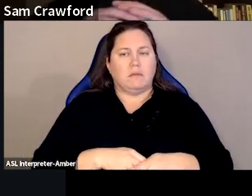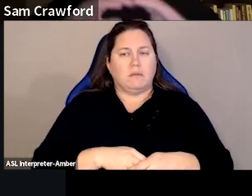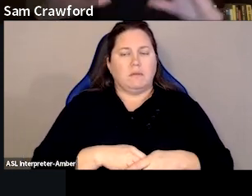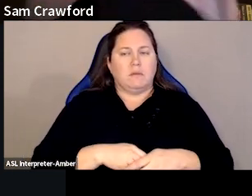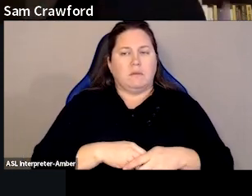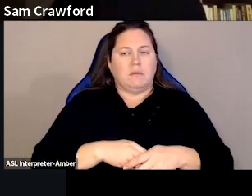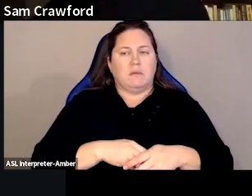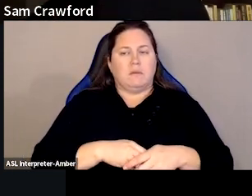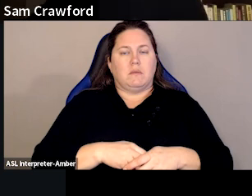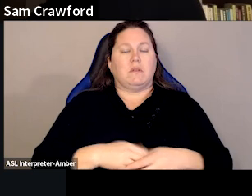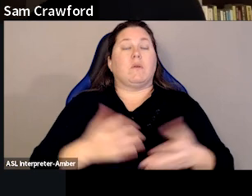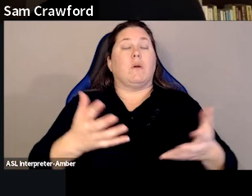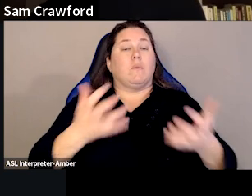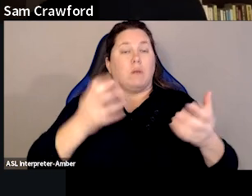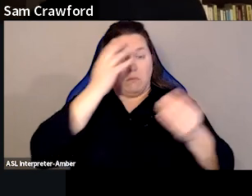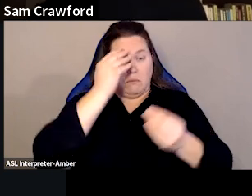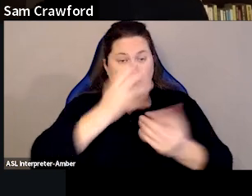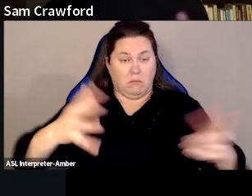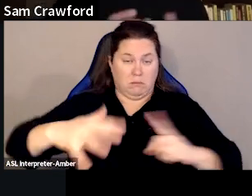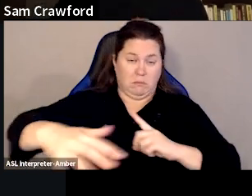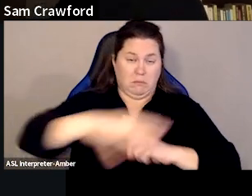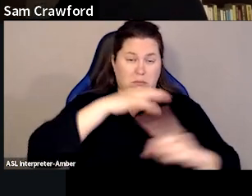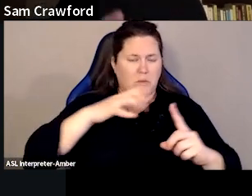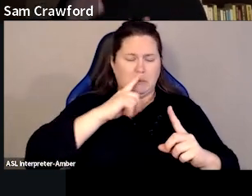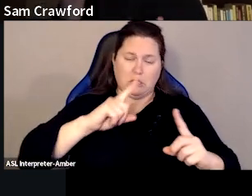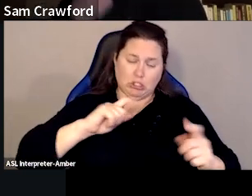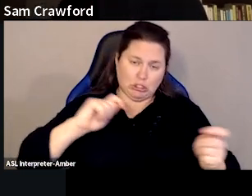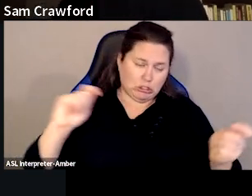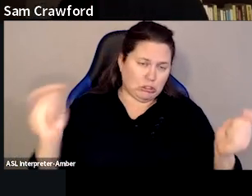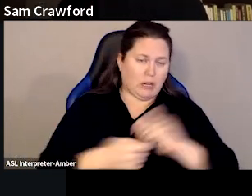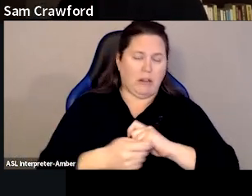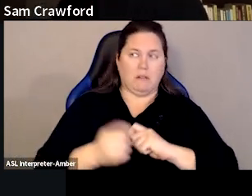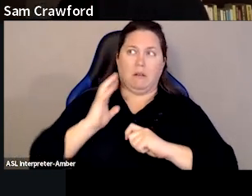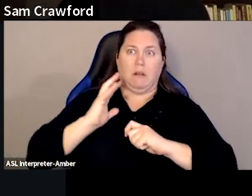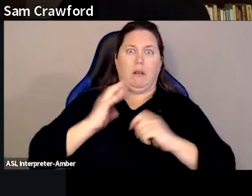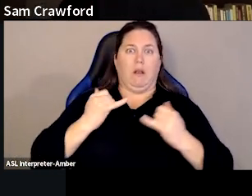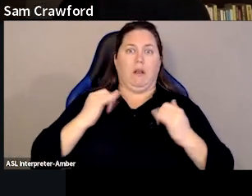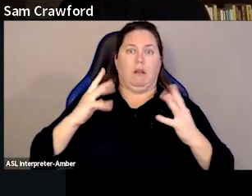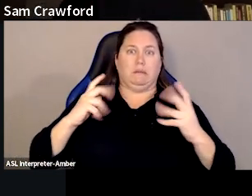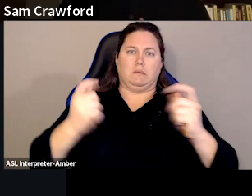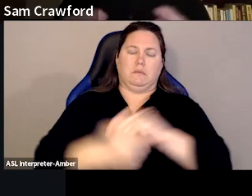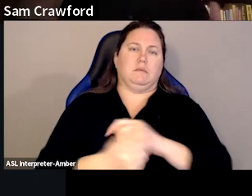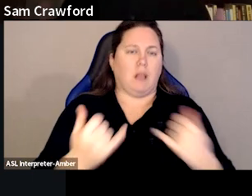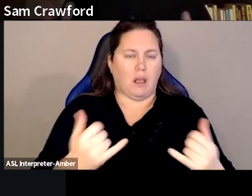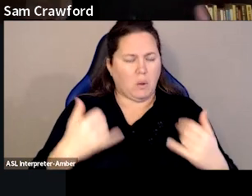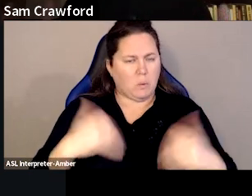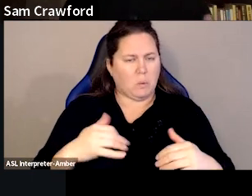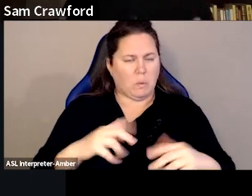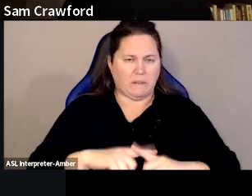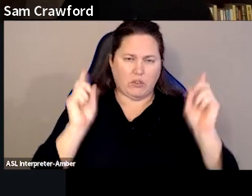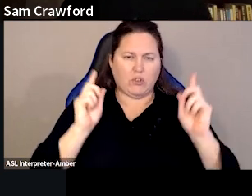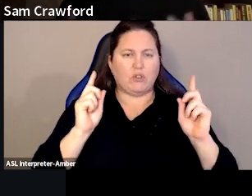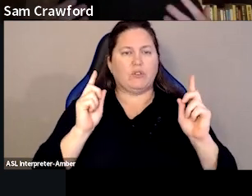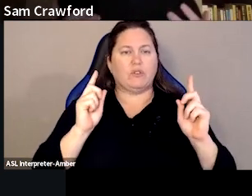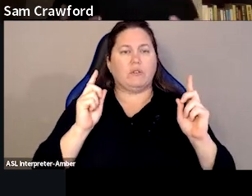has shifted massively. And like I've said, my goal is just to show you how and why it's no longer a